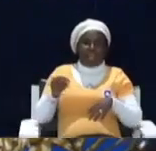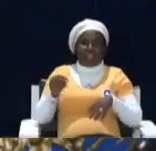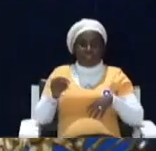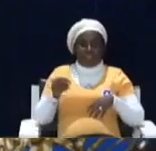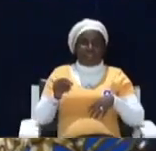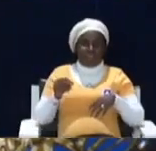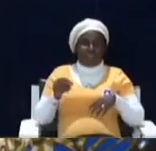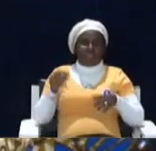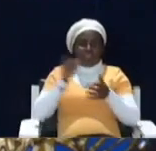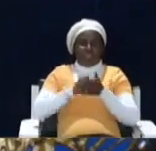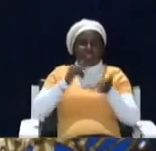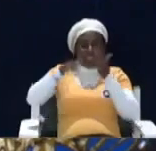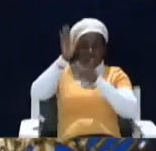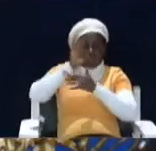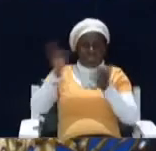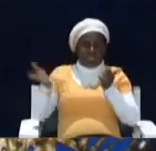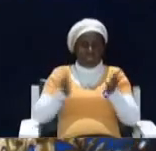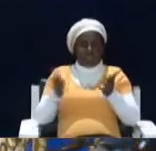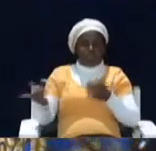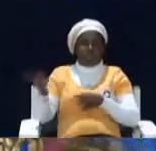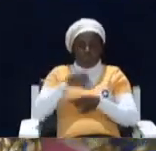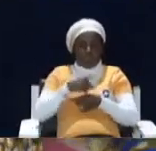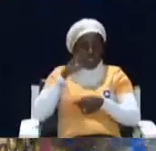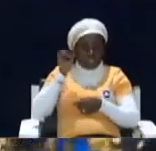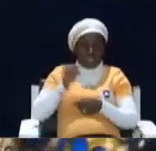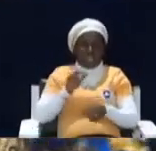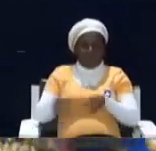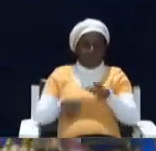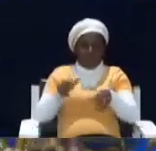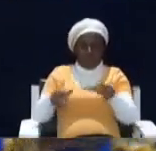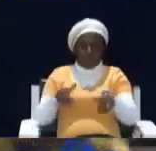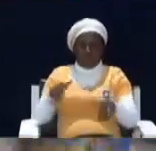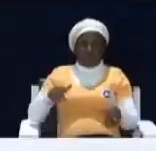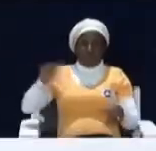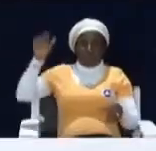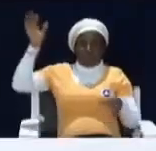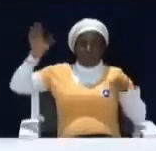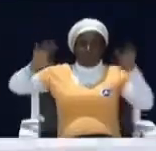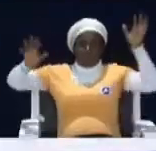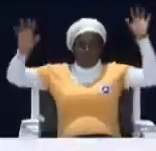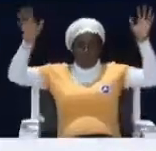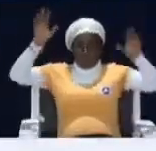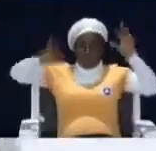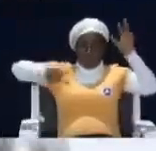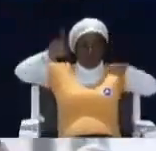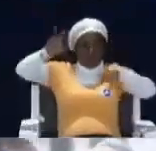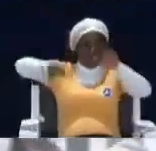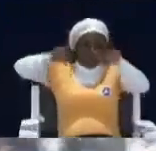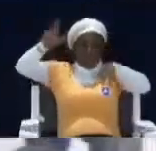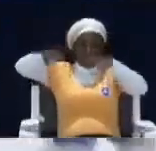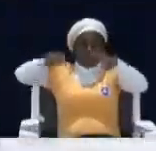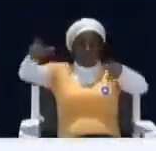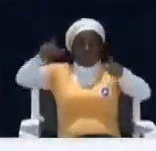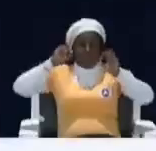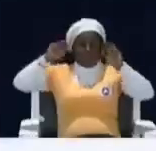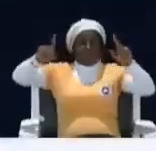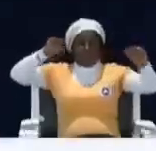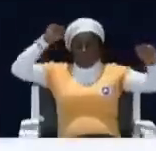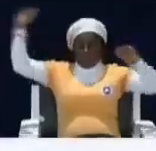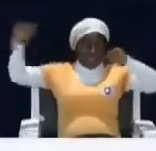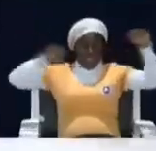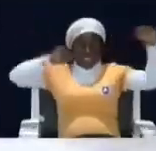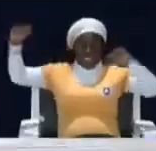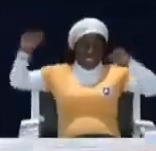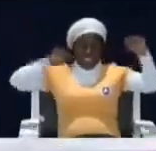serve. Today, he can walk, he can lift up, walk to the front, he can lift up his leg.